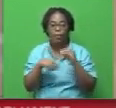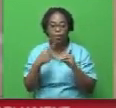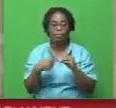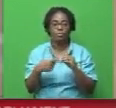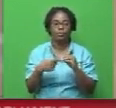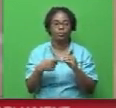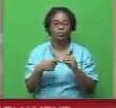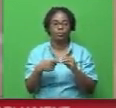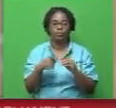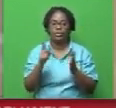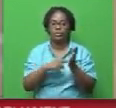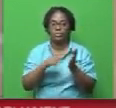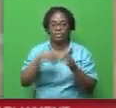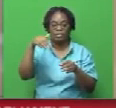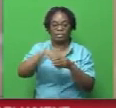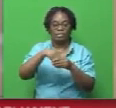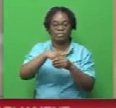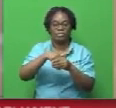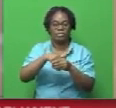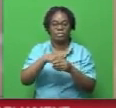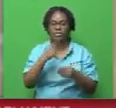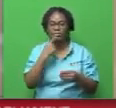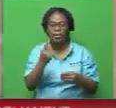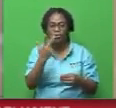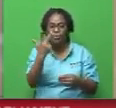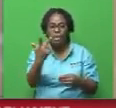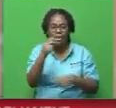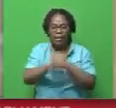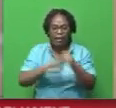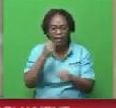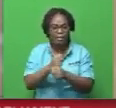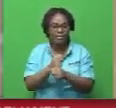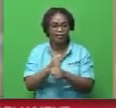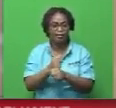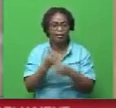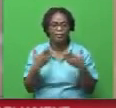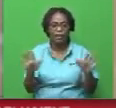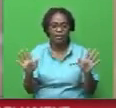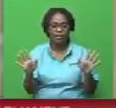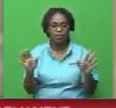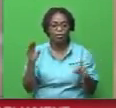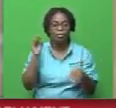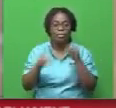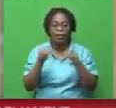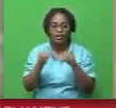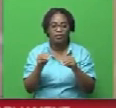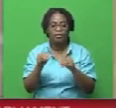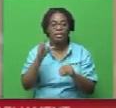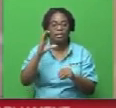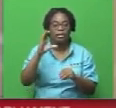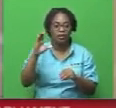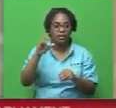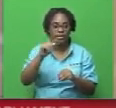of $0.7 million. So for 3 years, to finish a project of putting in CCTV in one prison.